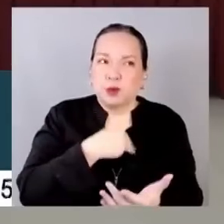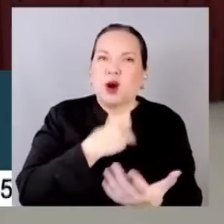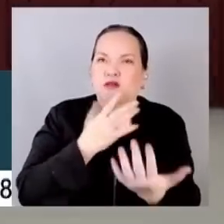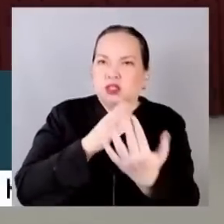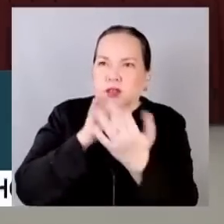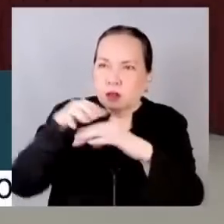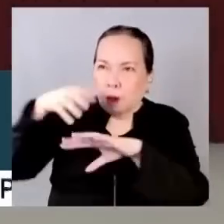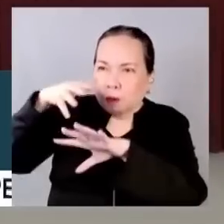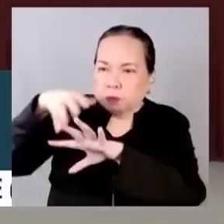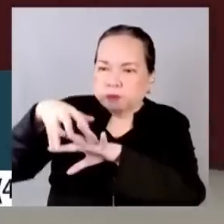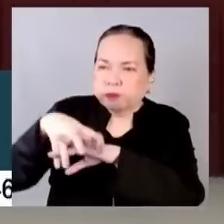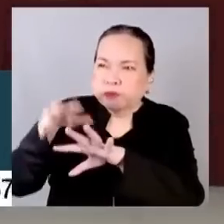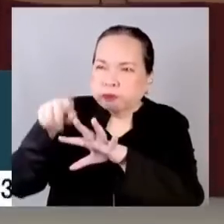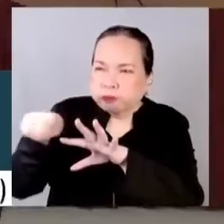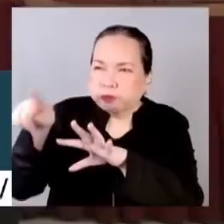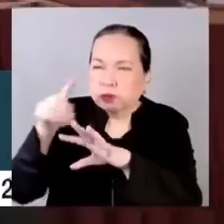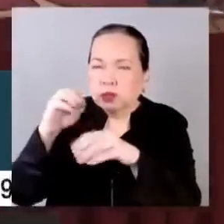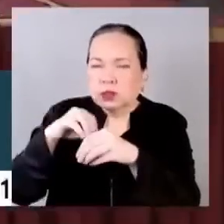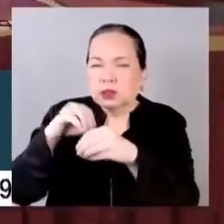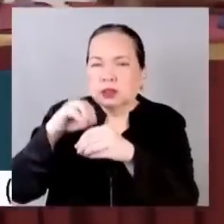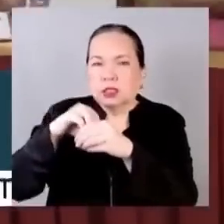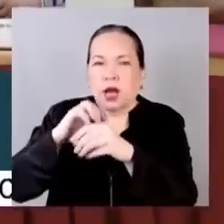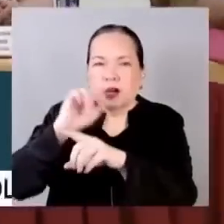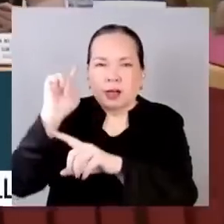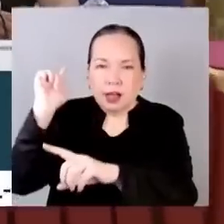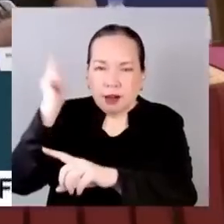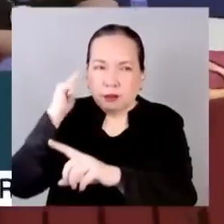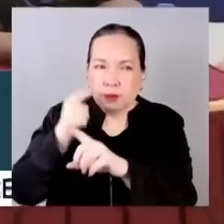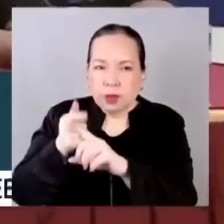the higher rungs of government, and that he is now